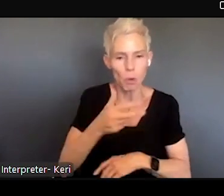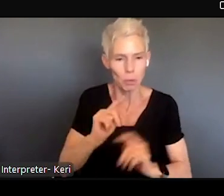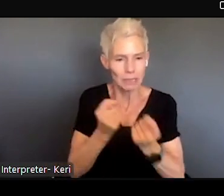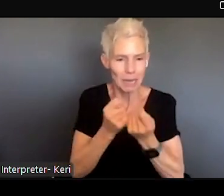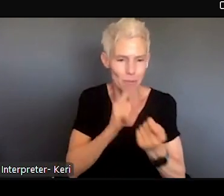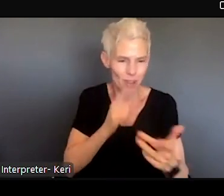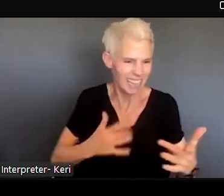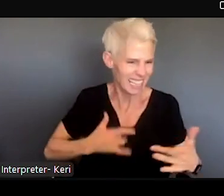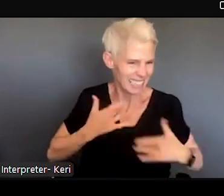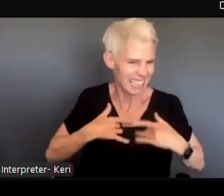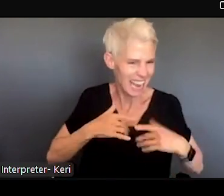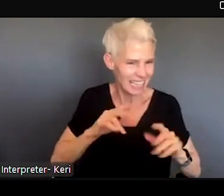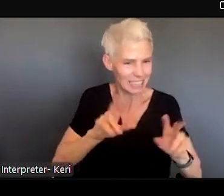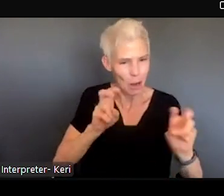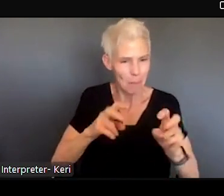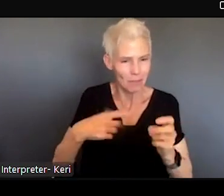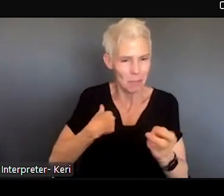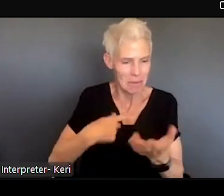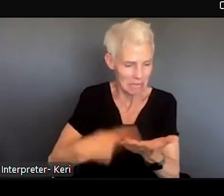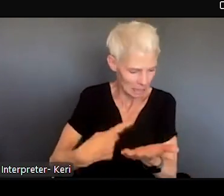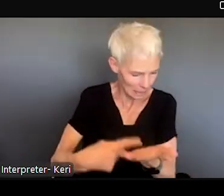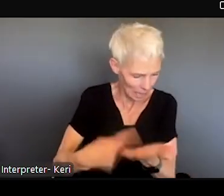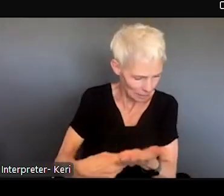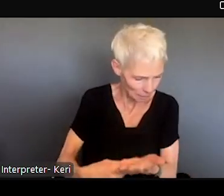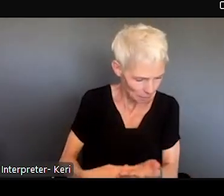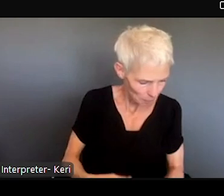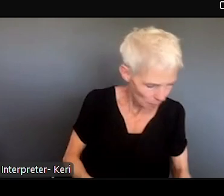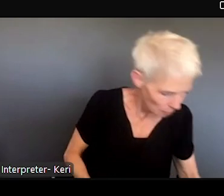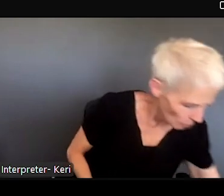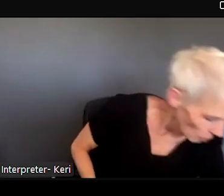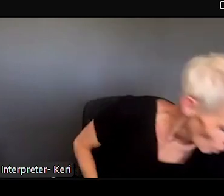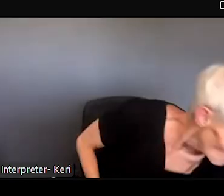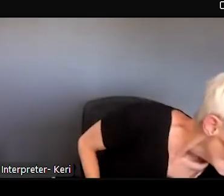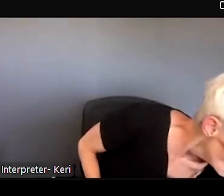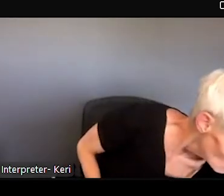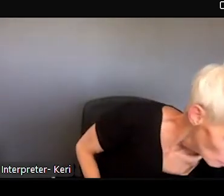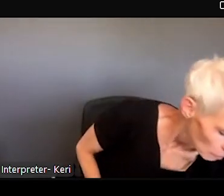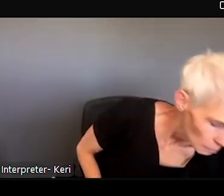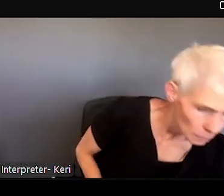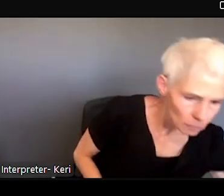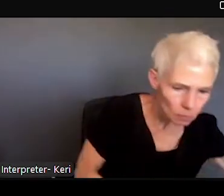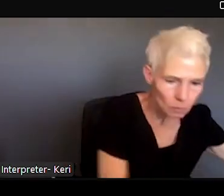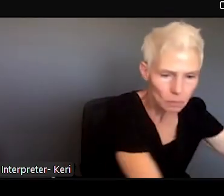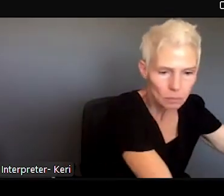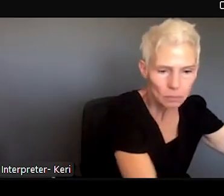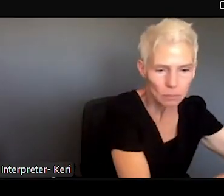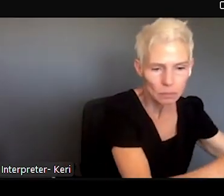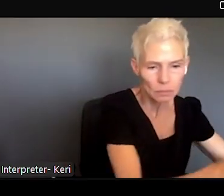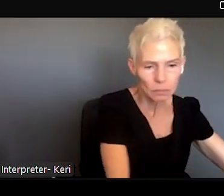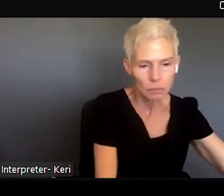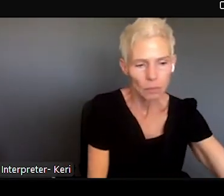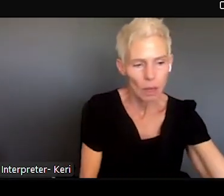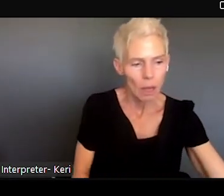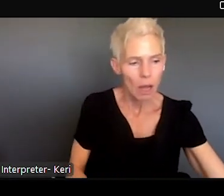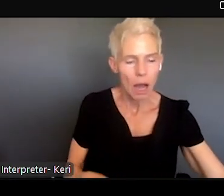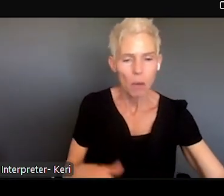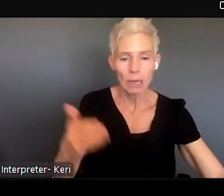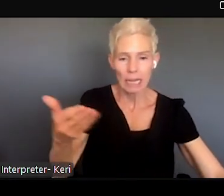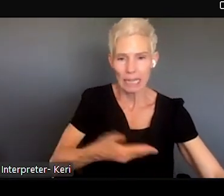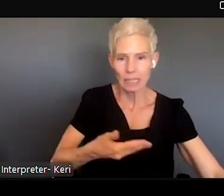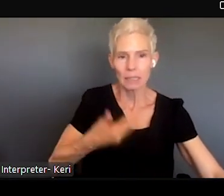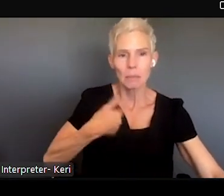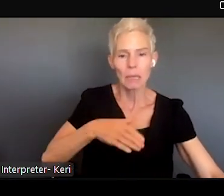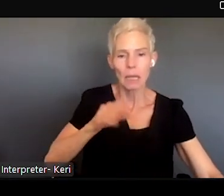talk about. Wonderful. Well, I did want to start with you after I introduce myself briefly. My name is